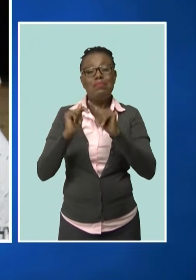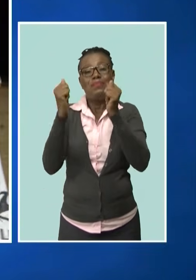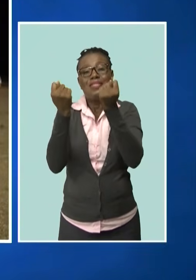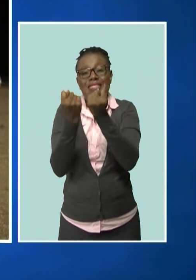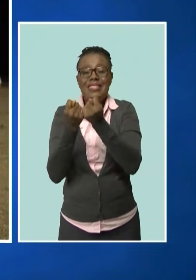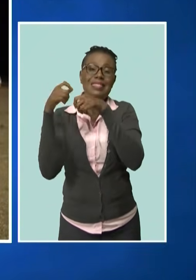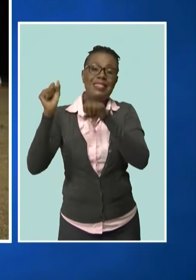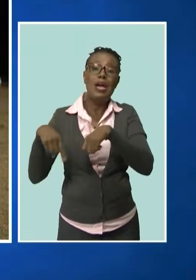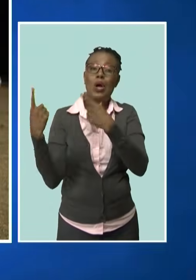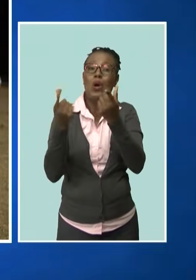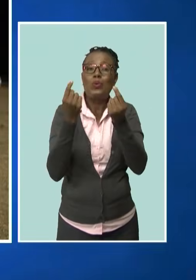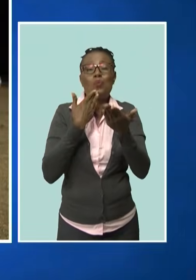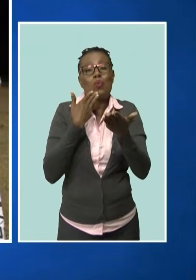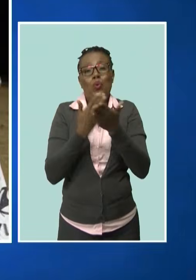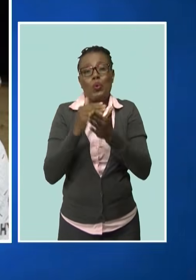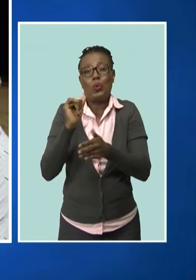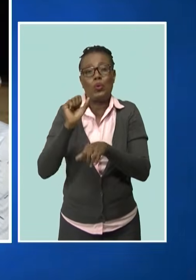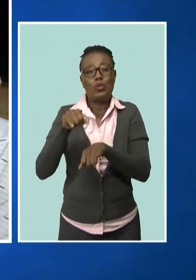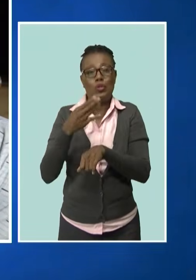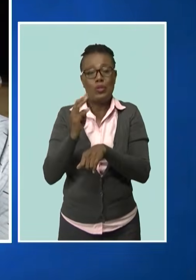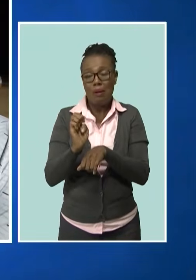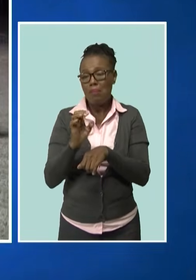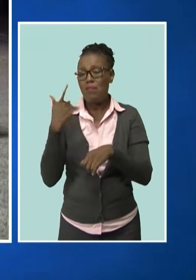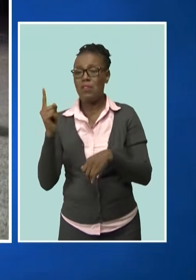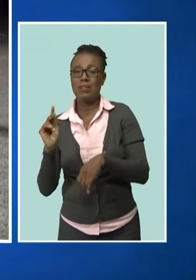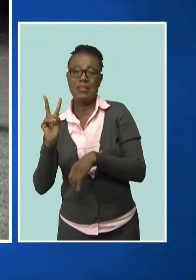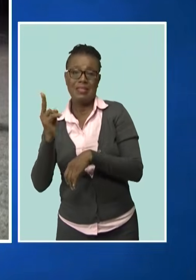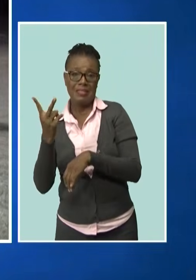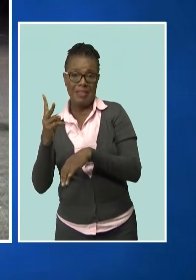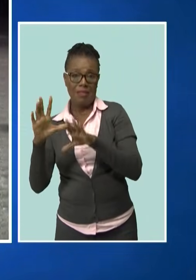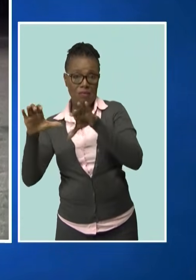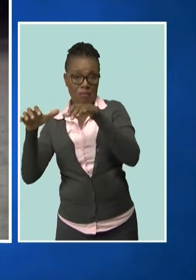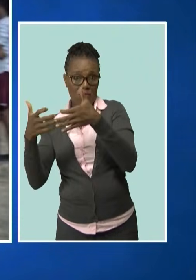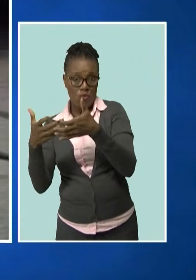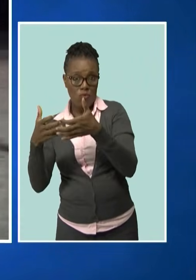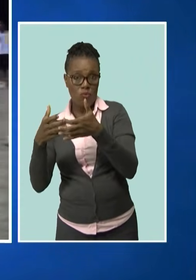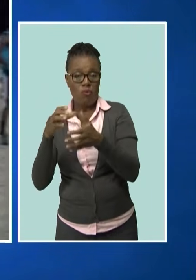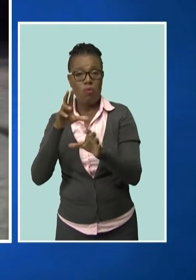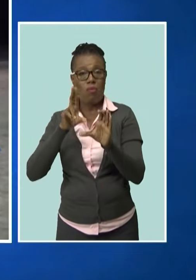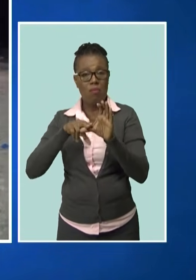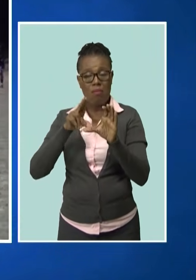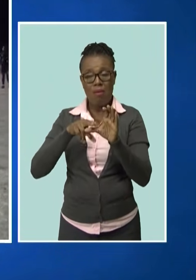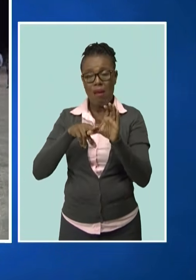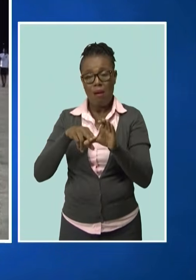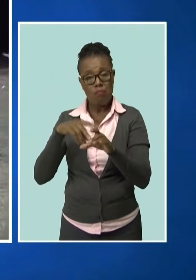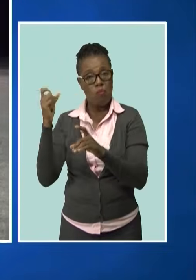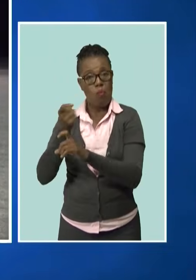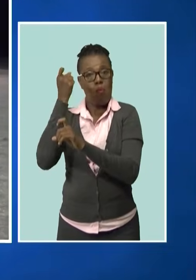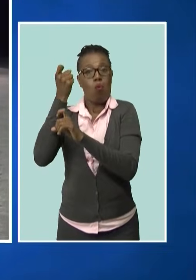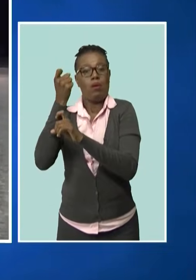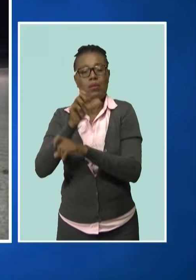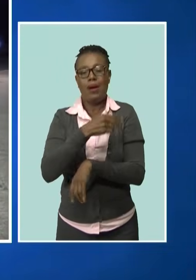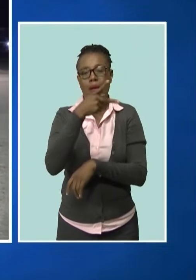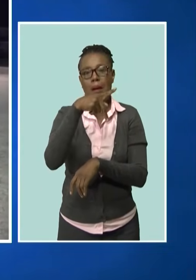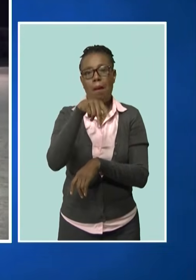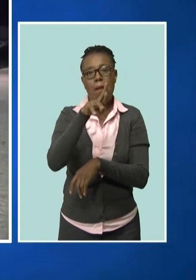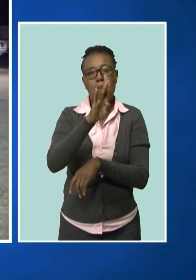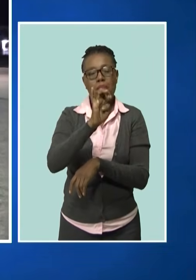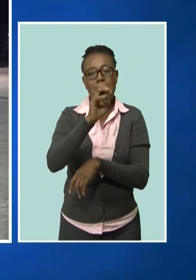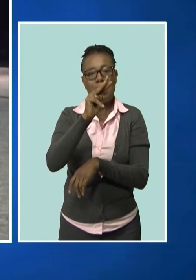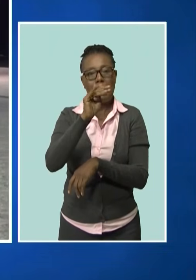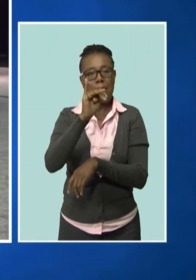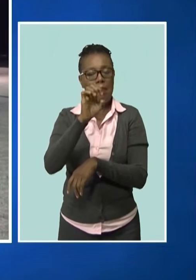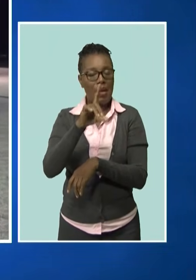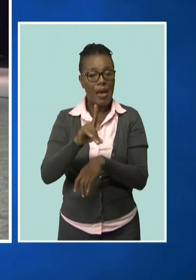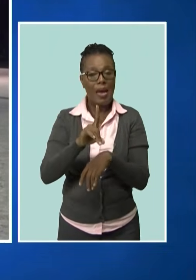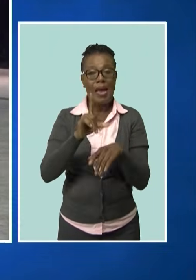2 practice games, one against a second division club, and we won, and then we had one against a Premier League club just 2 days ago, which I will not